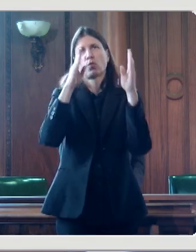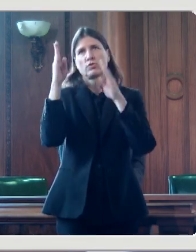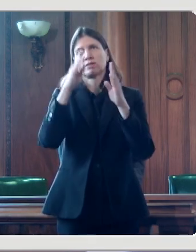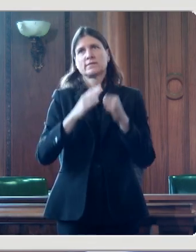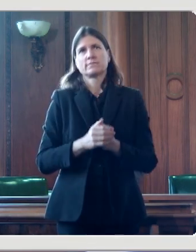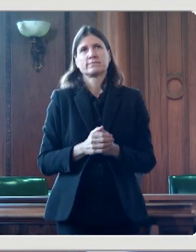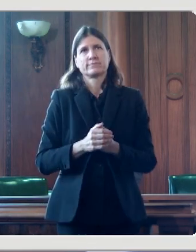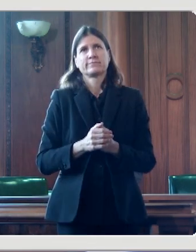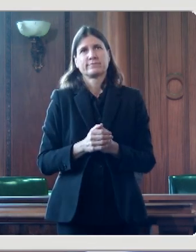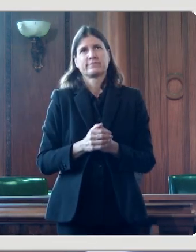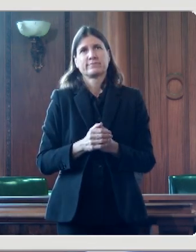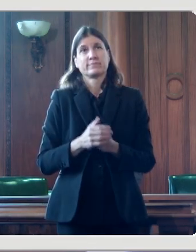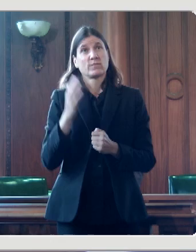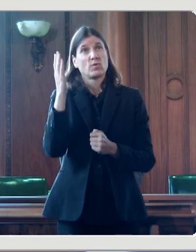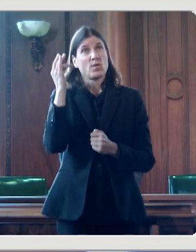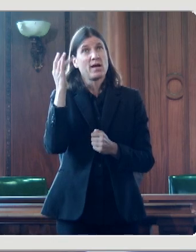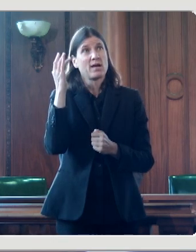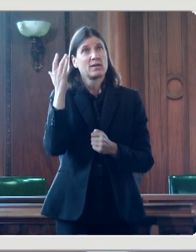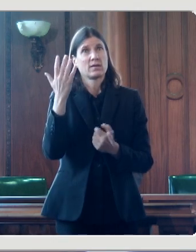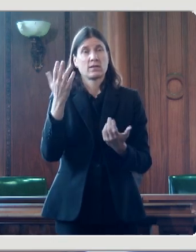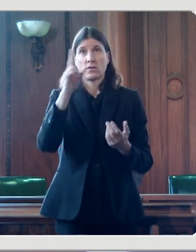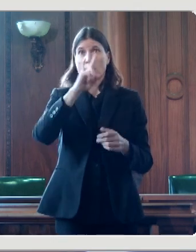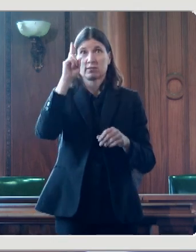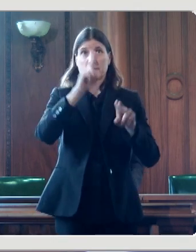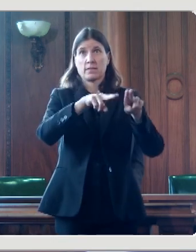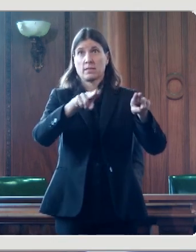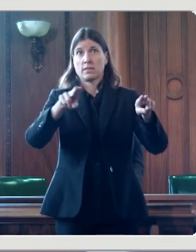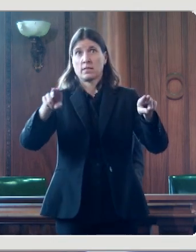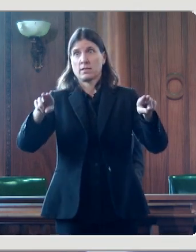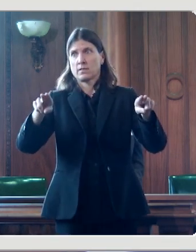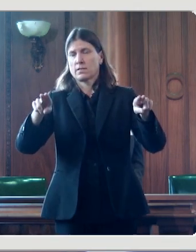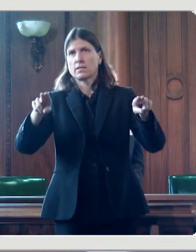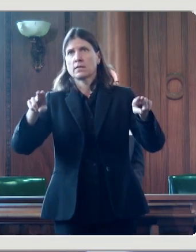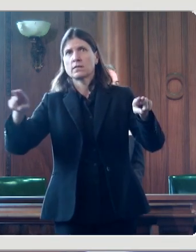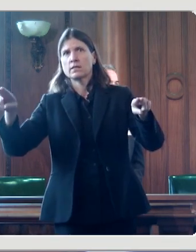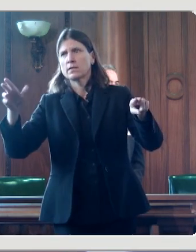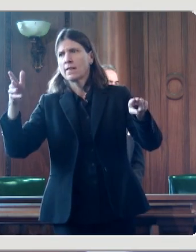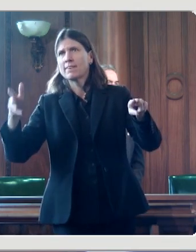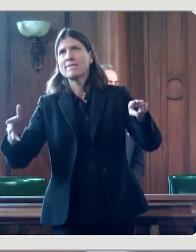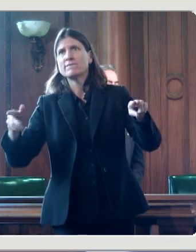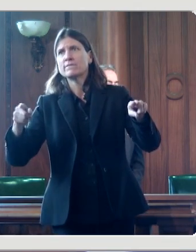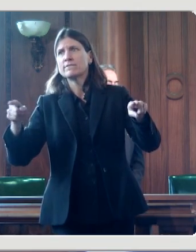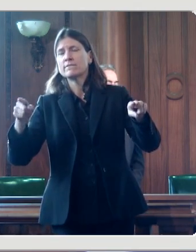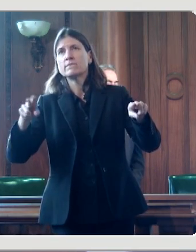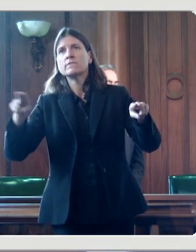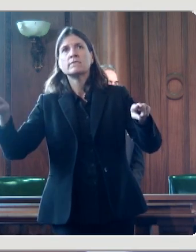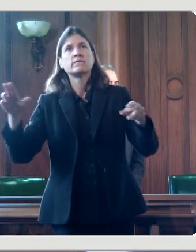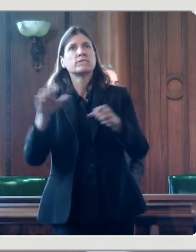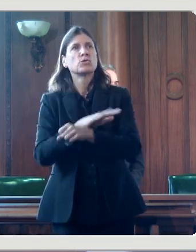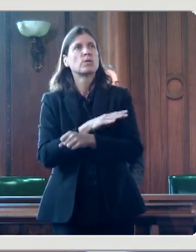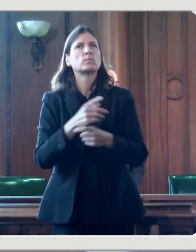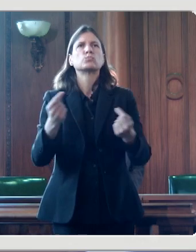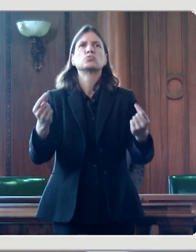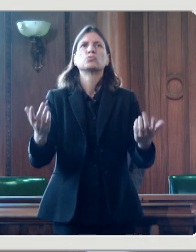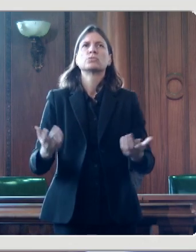and hospitalizations could just get worse. There were reports that travel was at an all-time high since the beginning of the pandemic this past